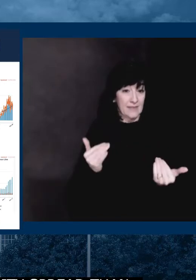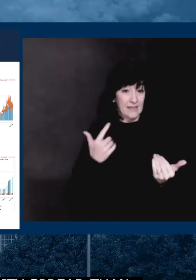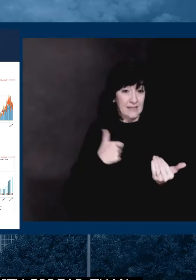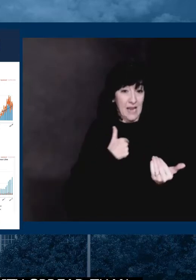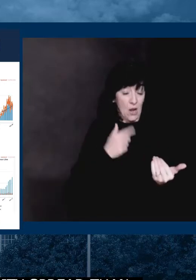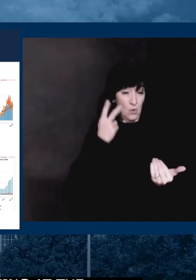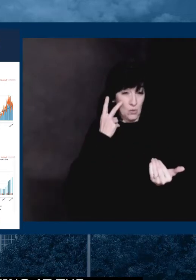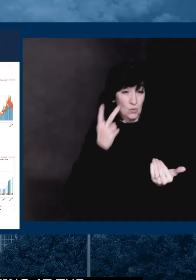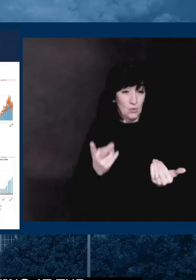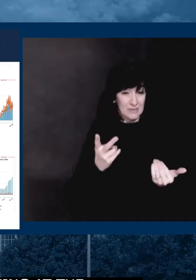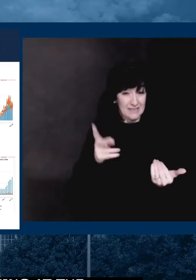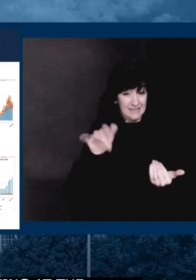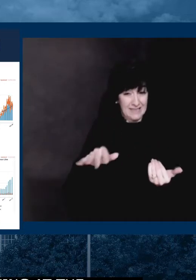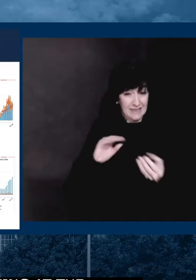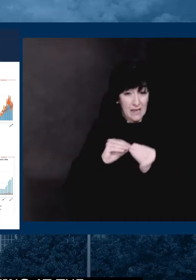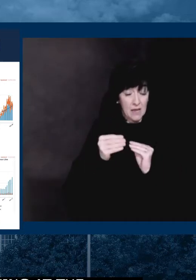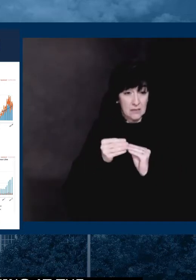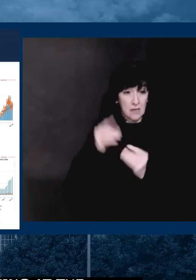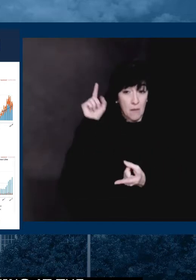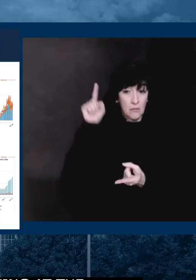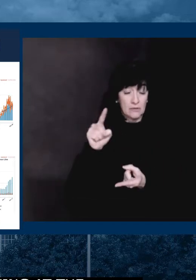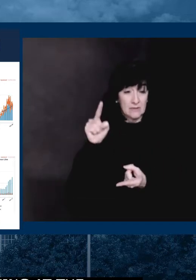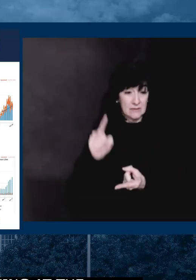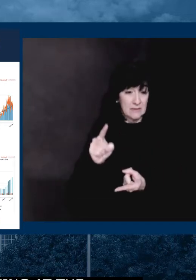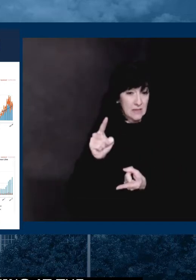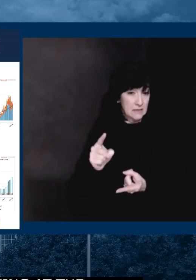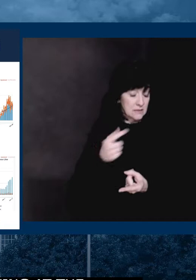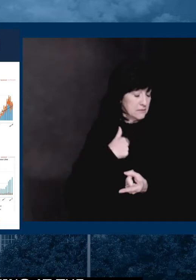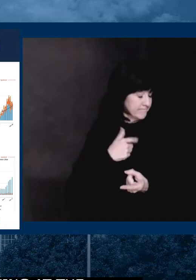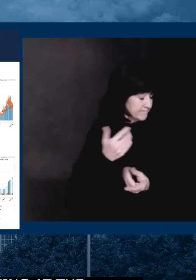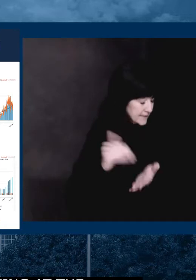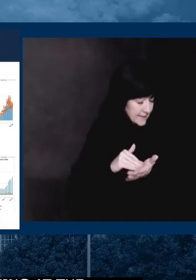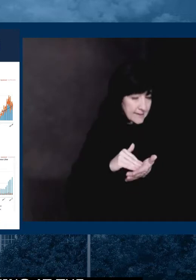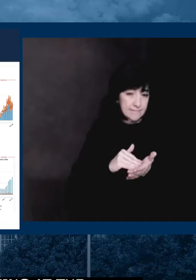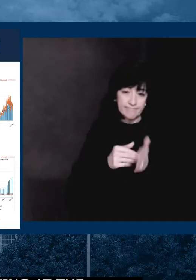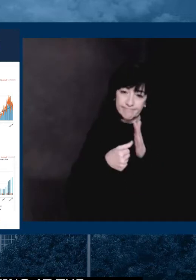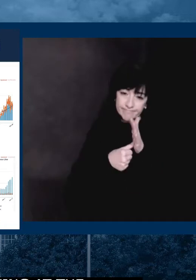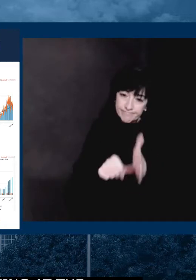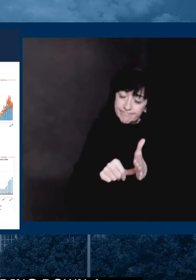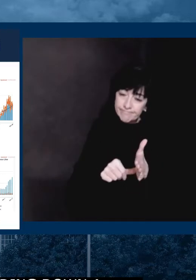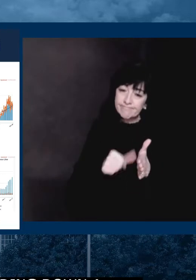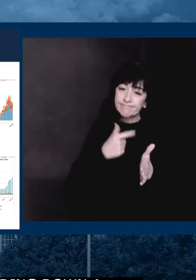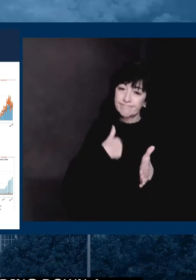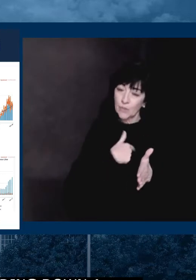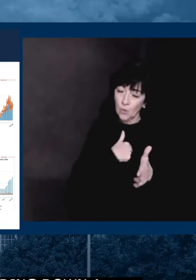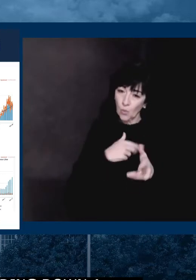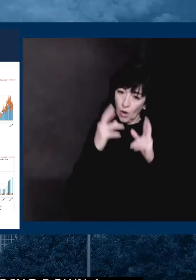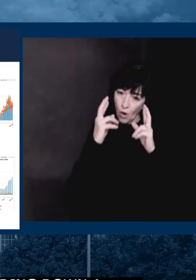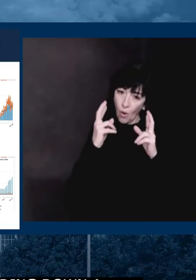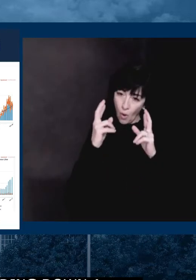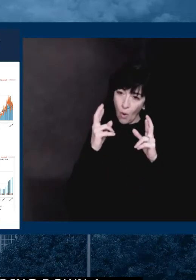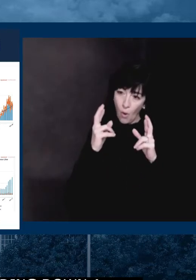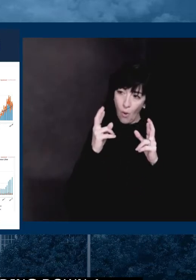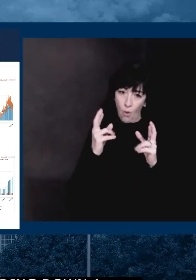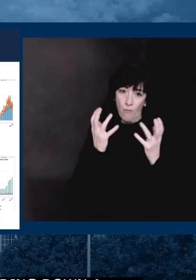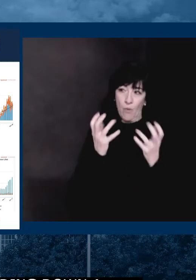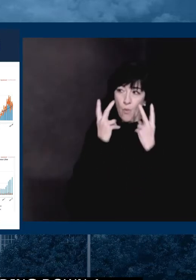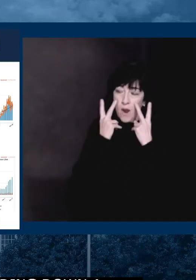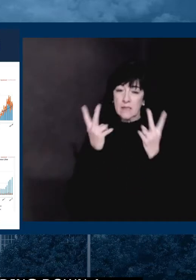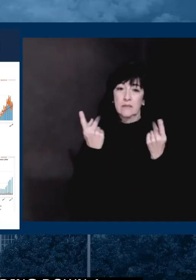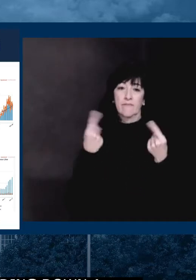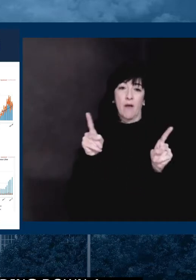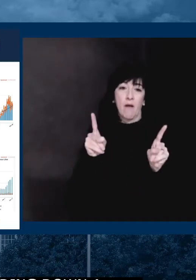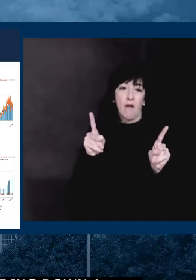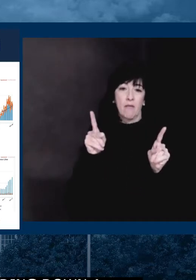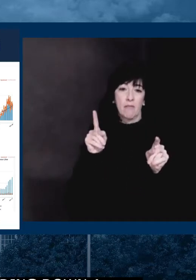and hopefully that trend will continue. Again, depending on how we did over Christmas. The bottom far left and the middle